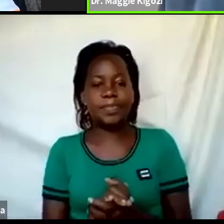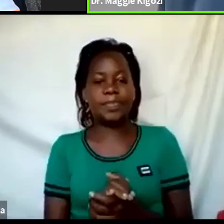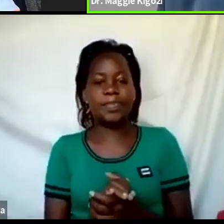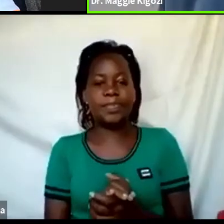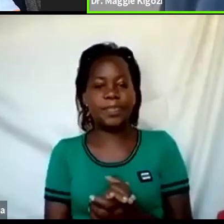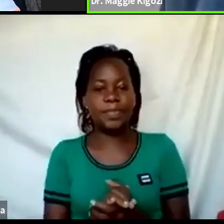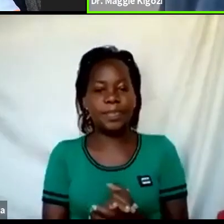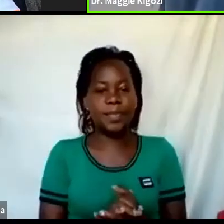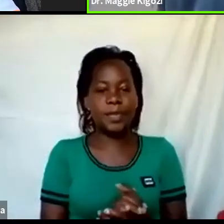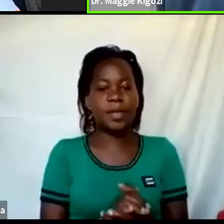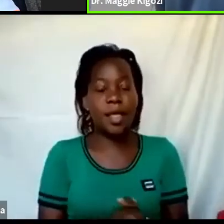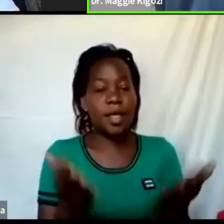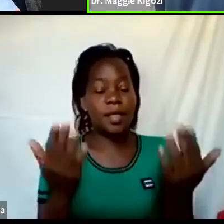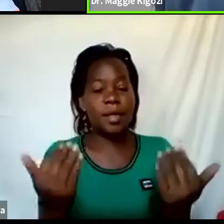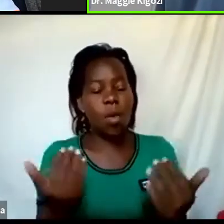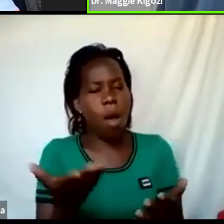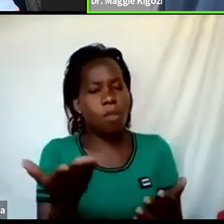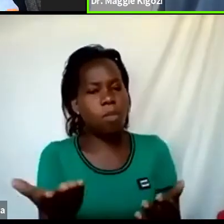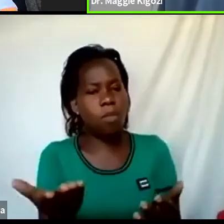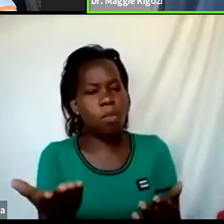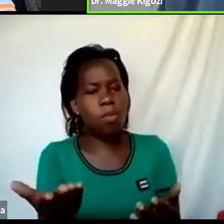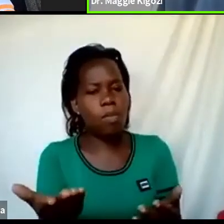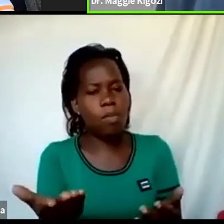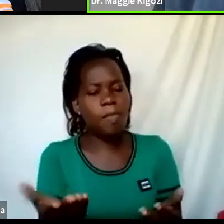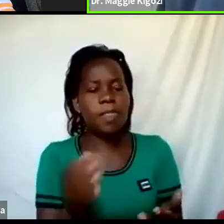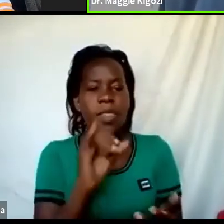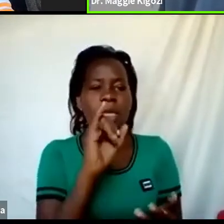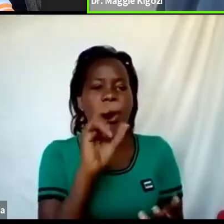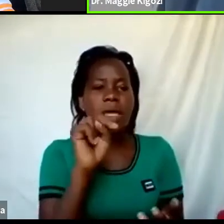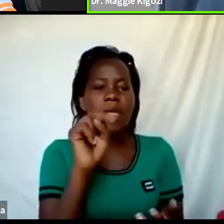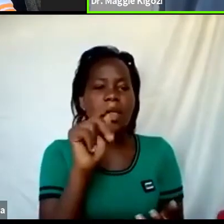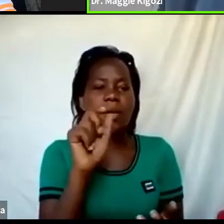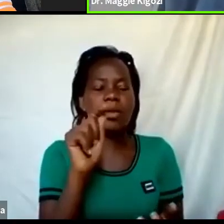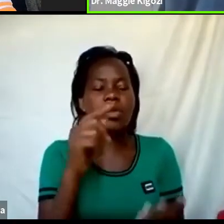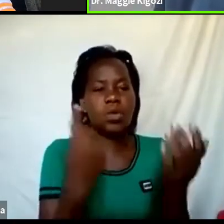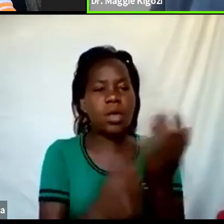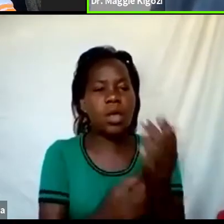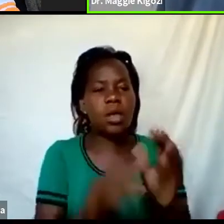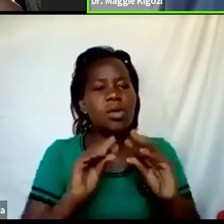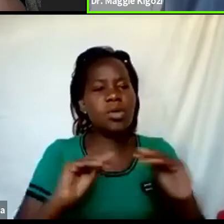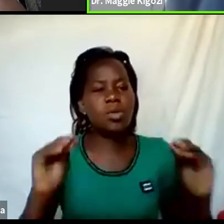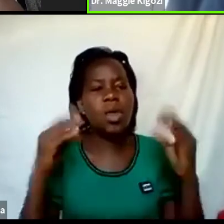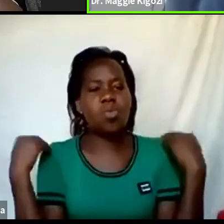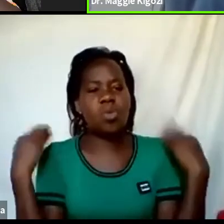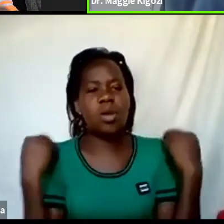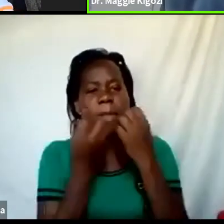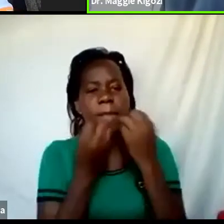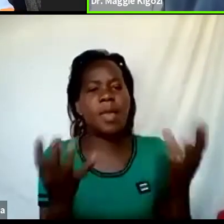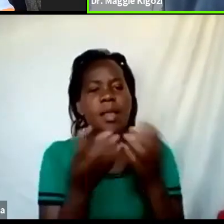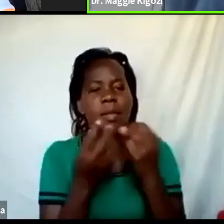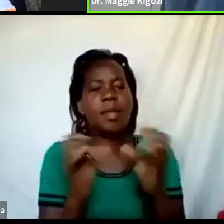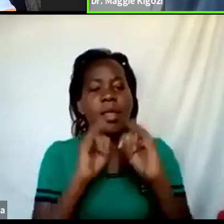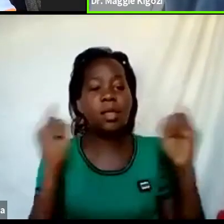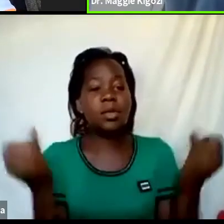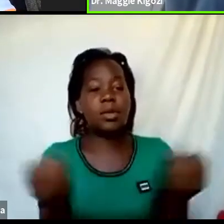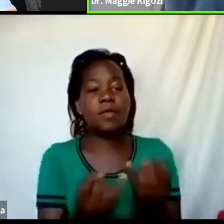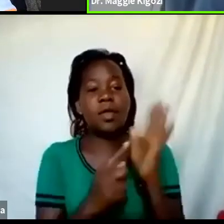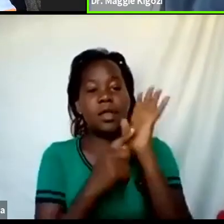we have, Enterprise Uganda to train you. There are lots of training institutions like,